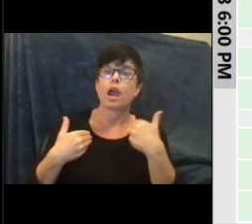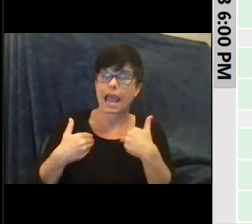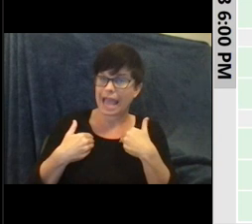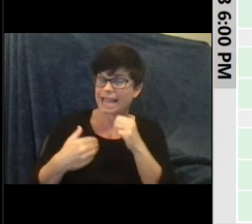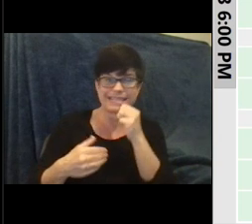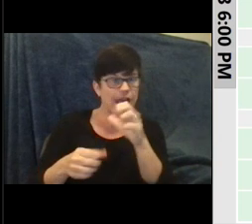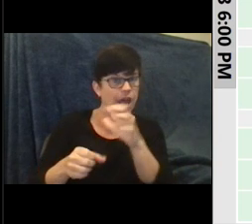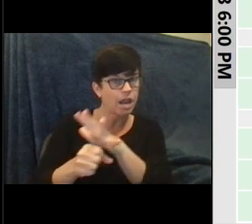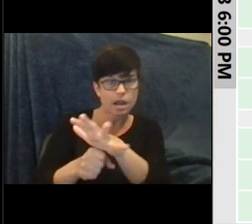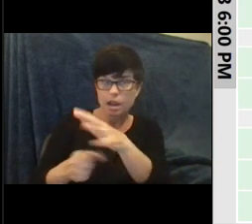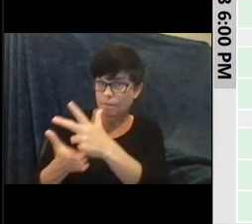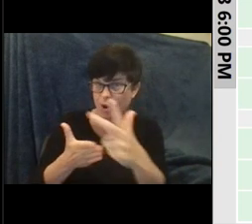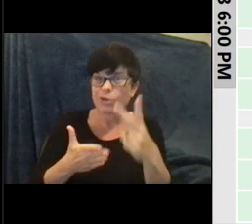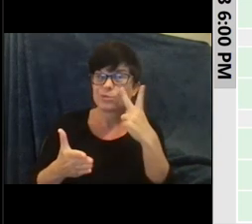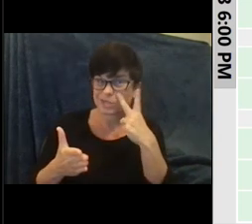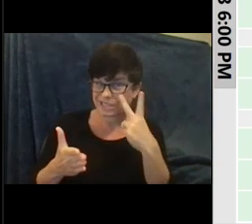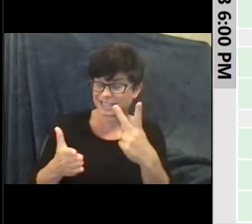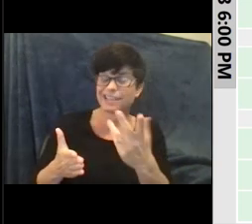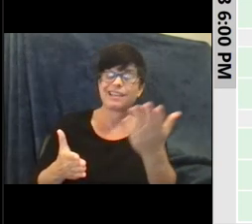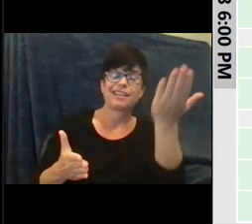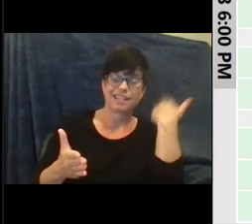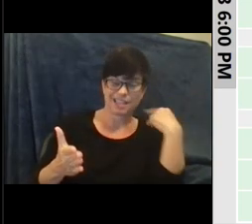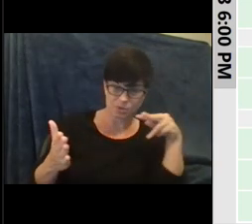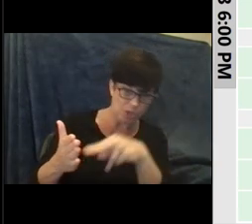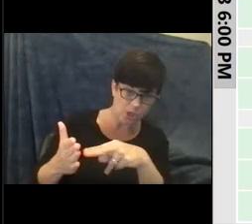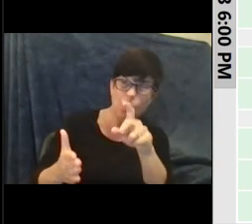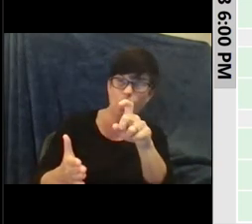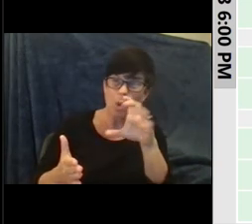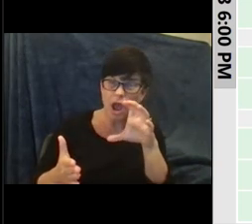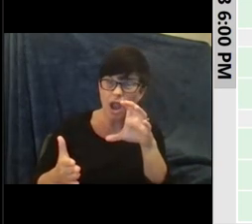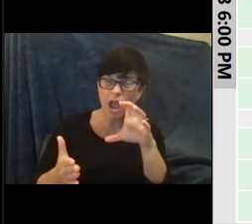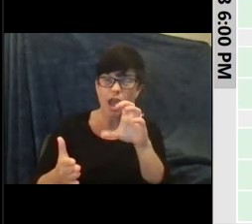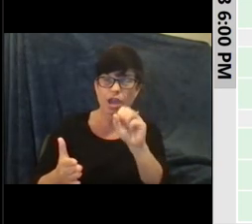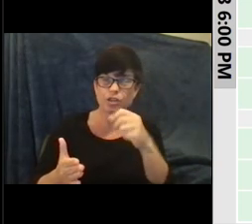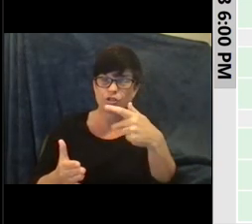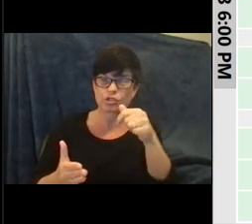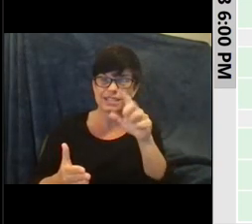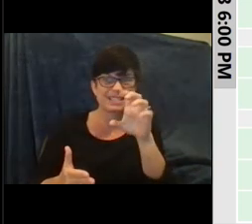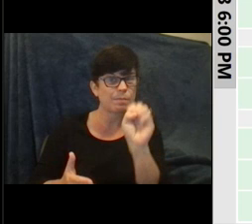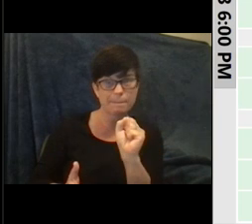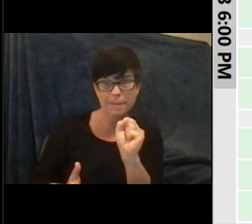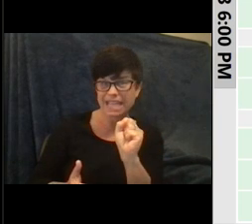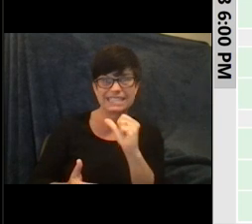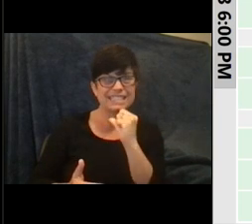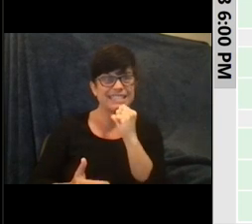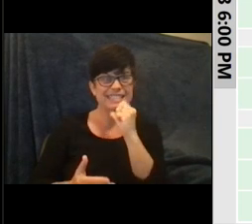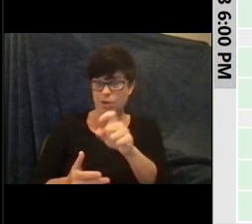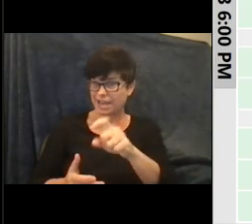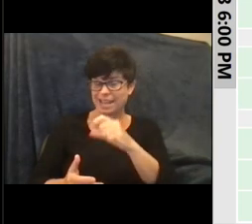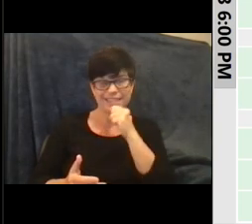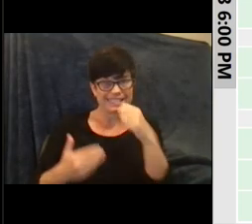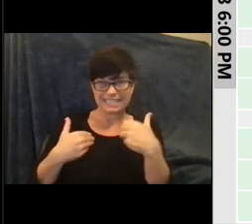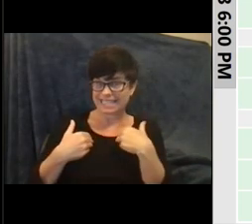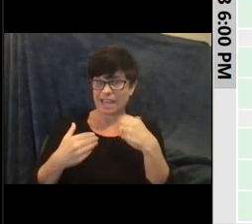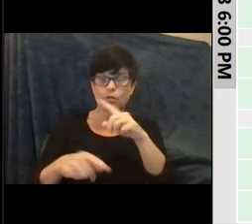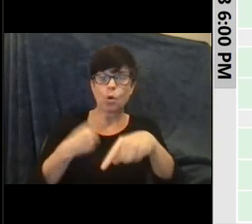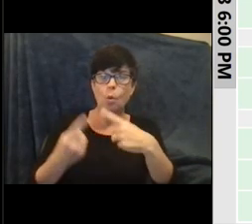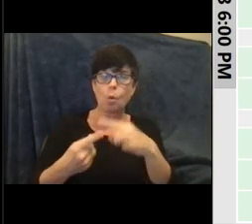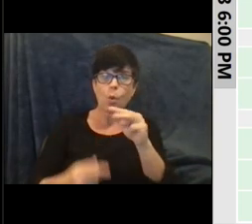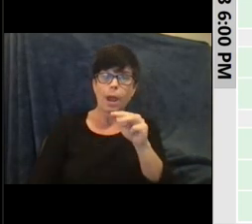back in the records, you'll see there was at least 100 spaces underparked when even Marina Village was built. Marina Village did not get any